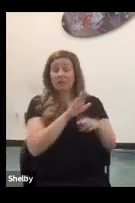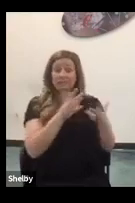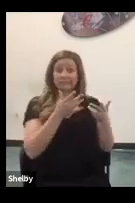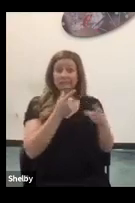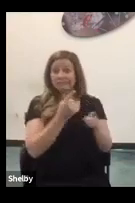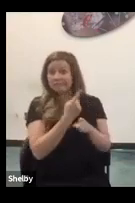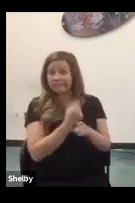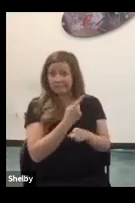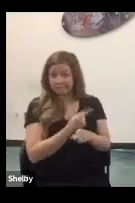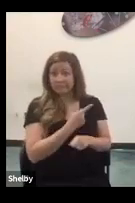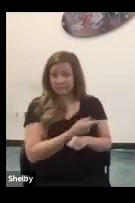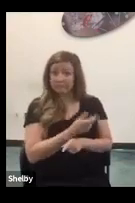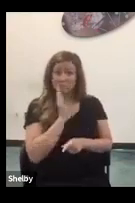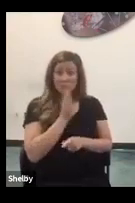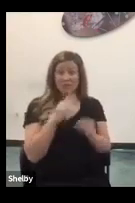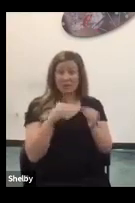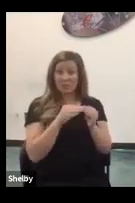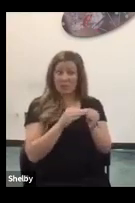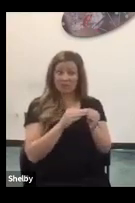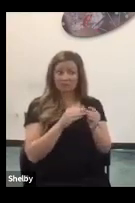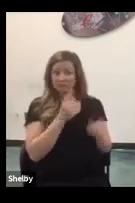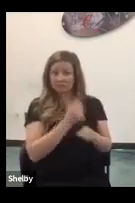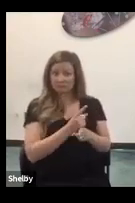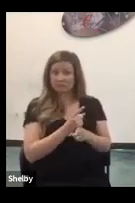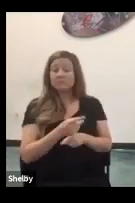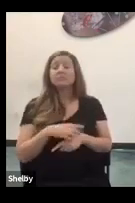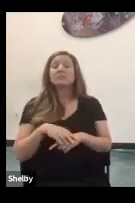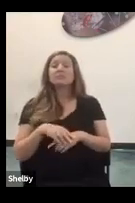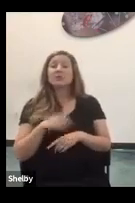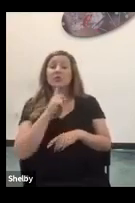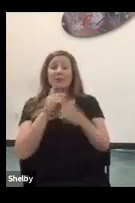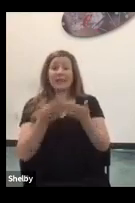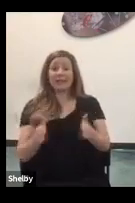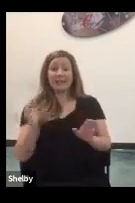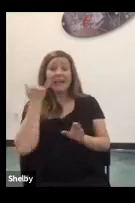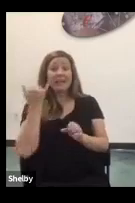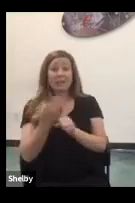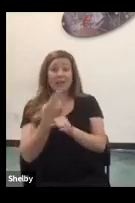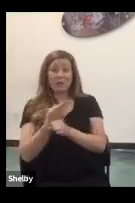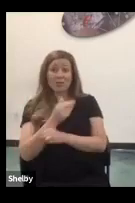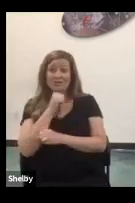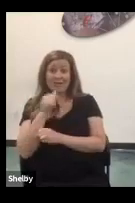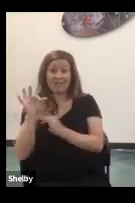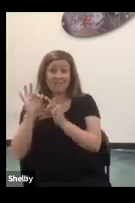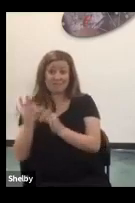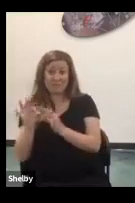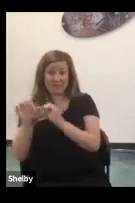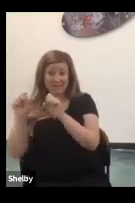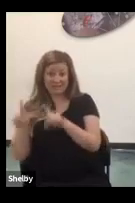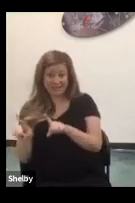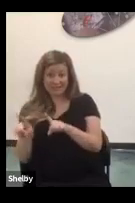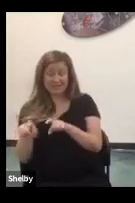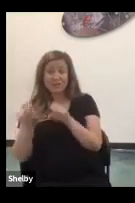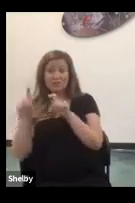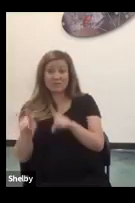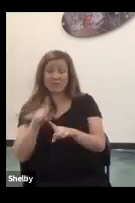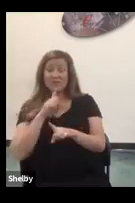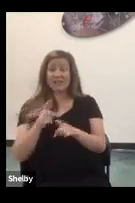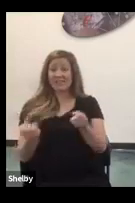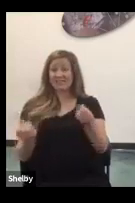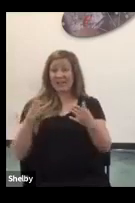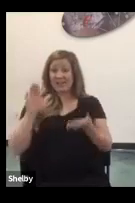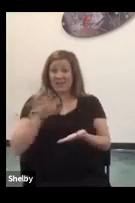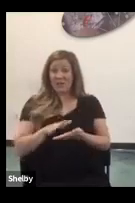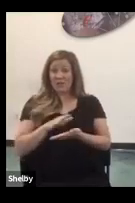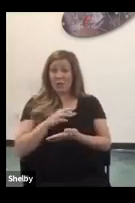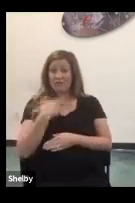broadly speaking, if we use an imperfect test to test a whole lot of low risk individuals, we are